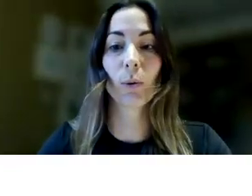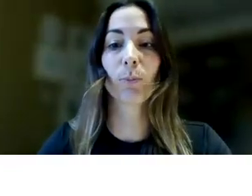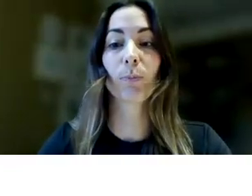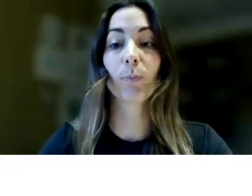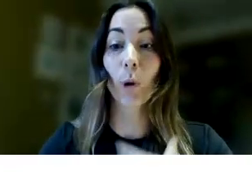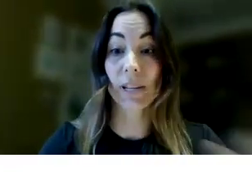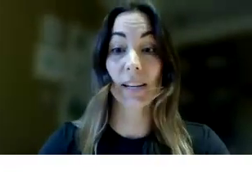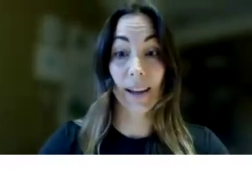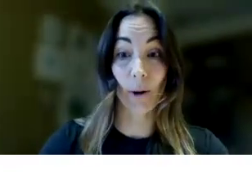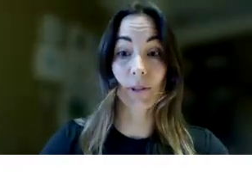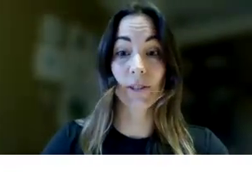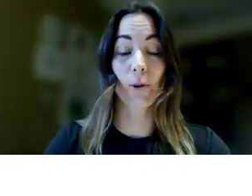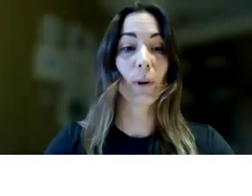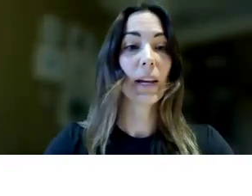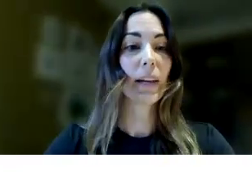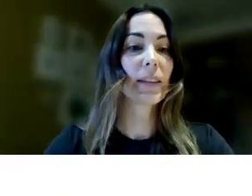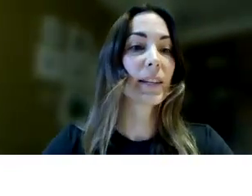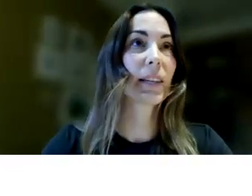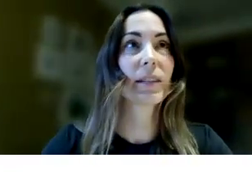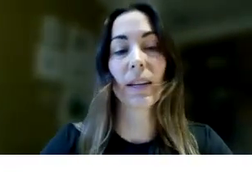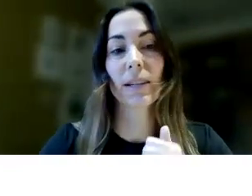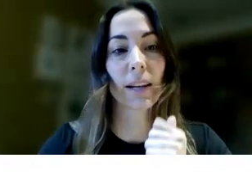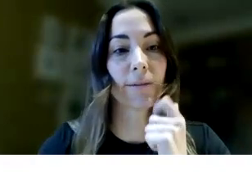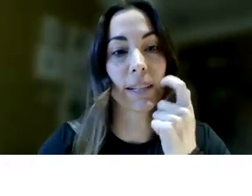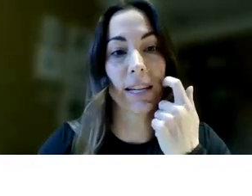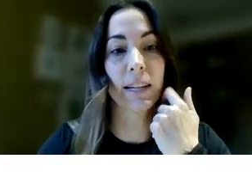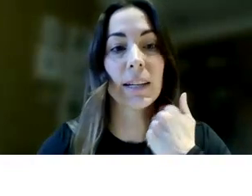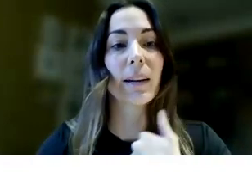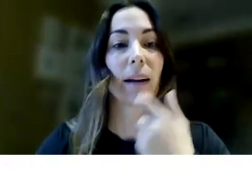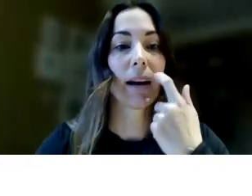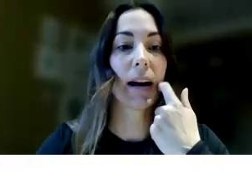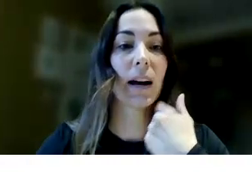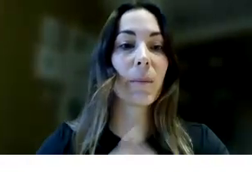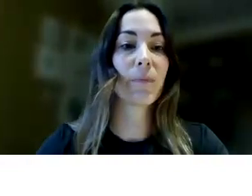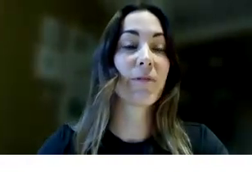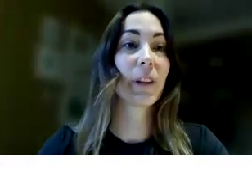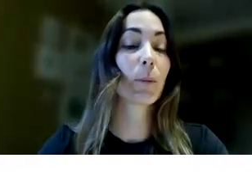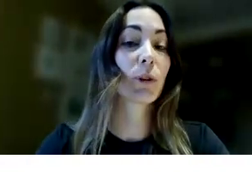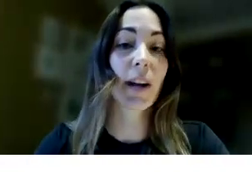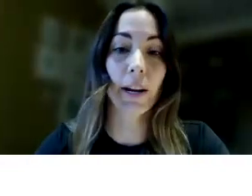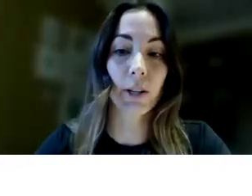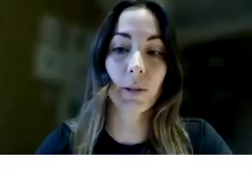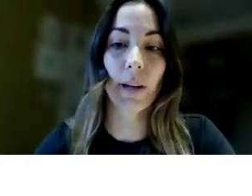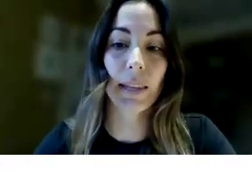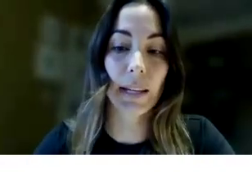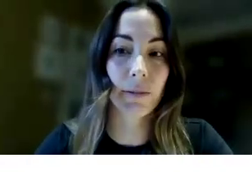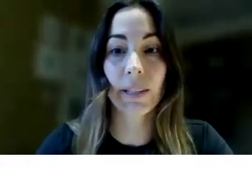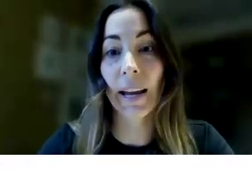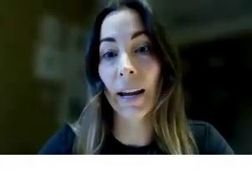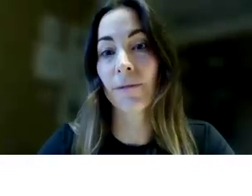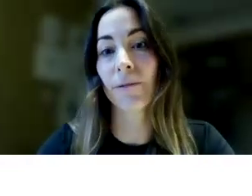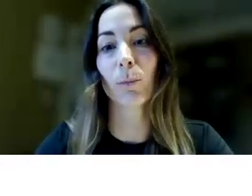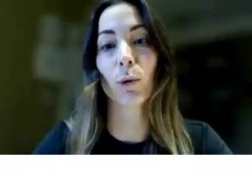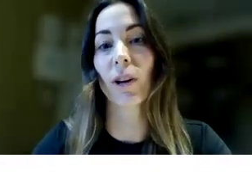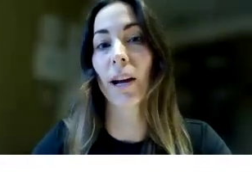harder to process sound. So this can lead to things like fatigue, feeling more tired at the end of